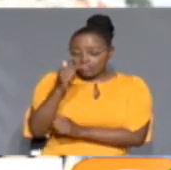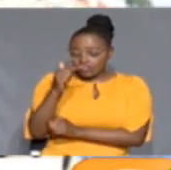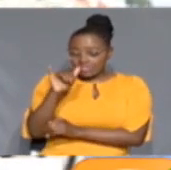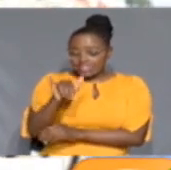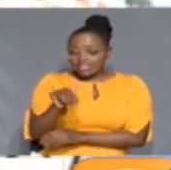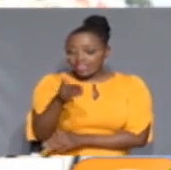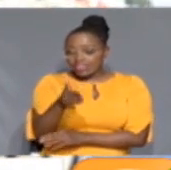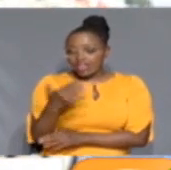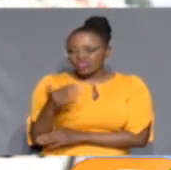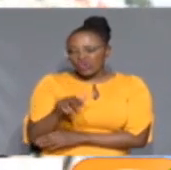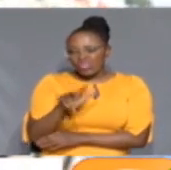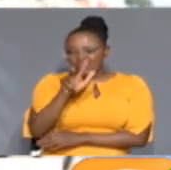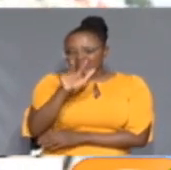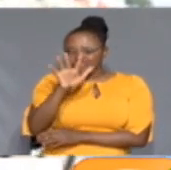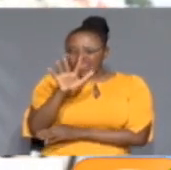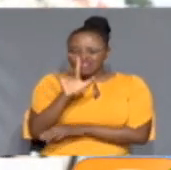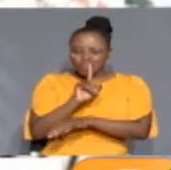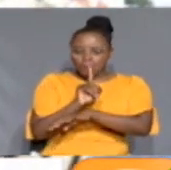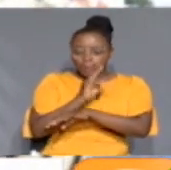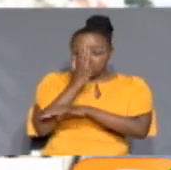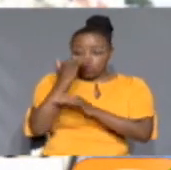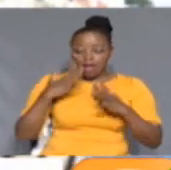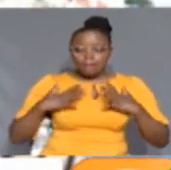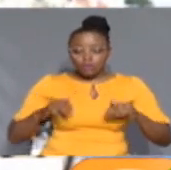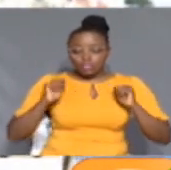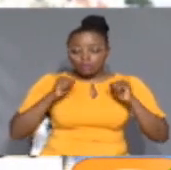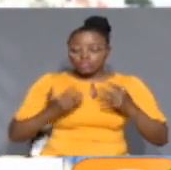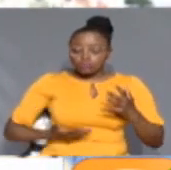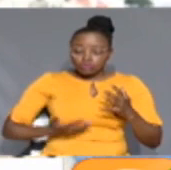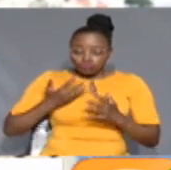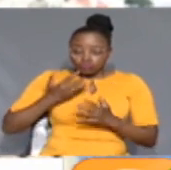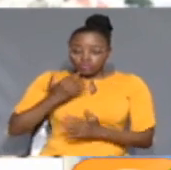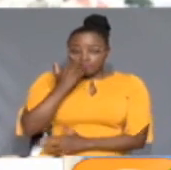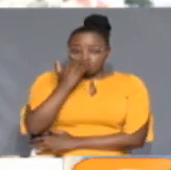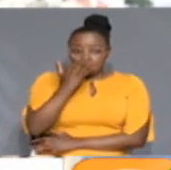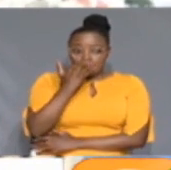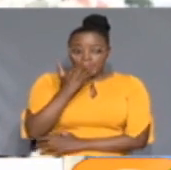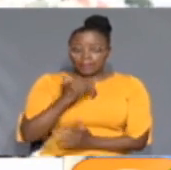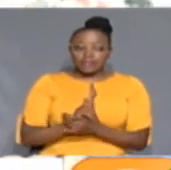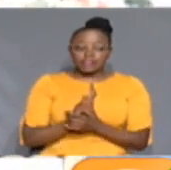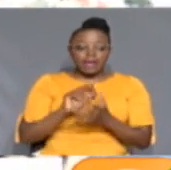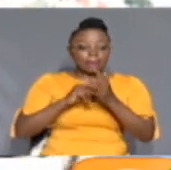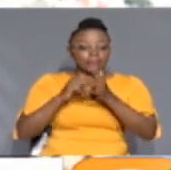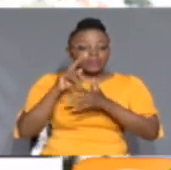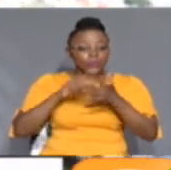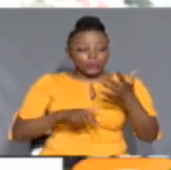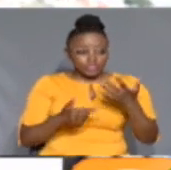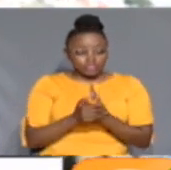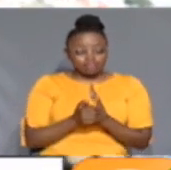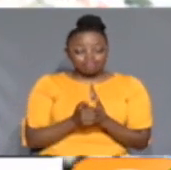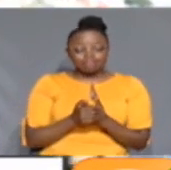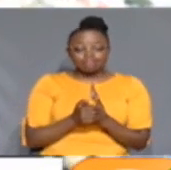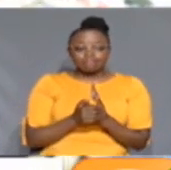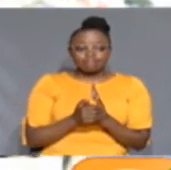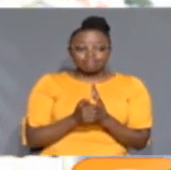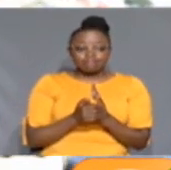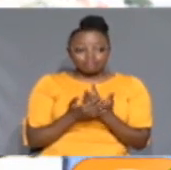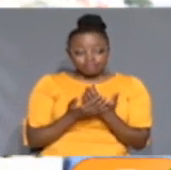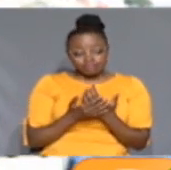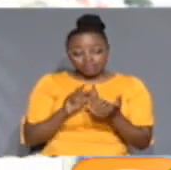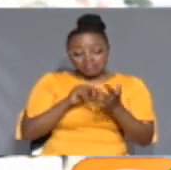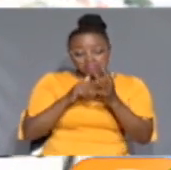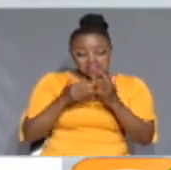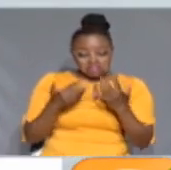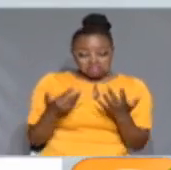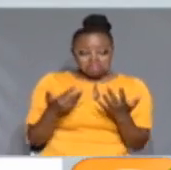there for 3 to 5 minutes so that the bodies can acclimatize. What does it mean in this operation? It means